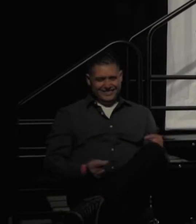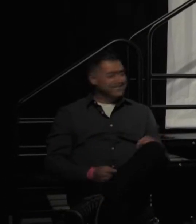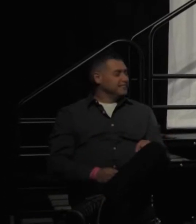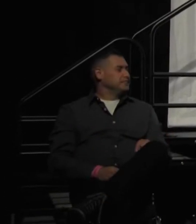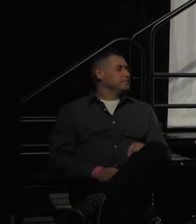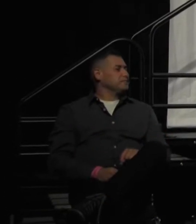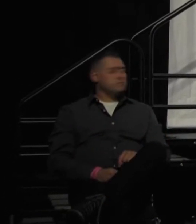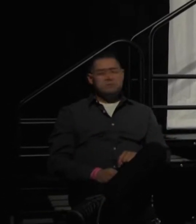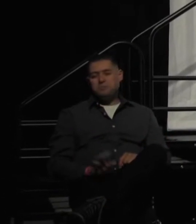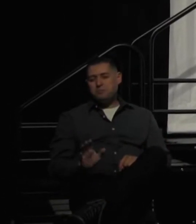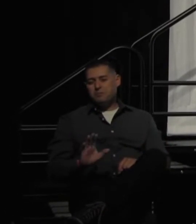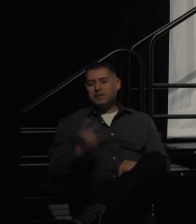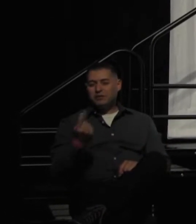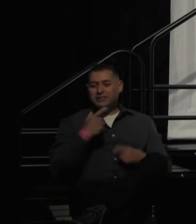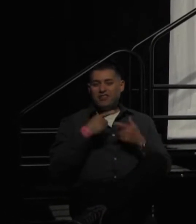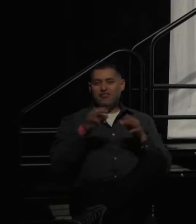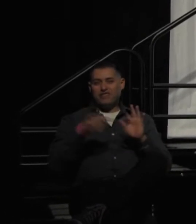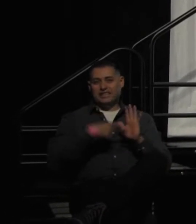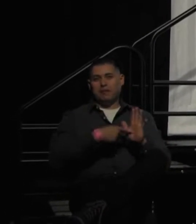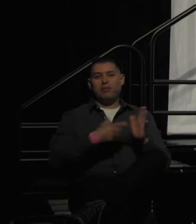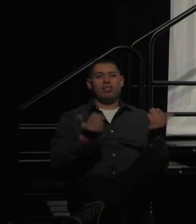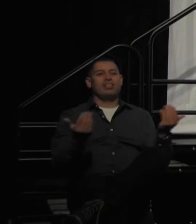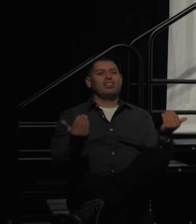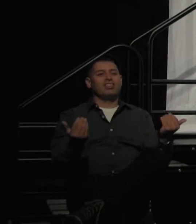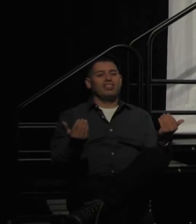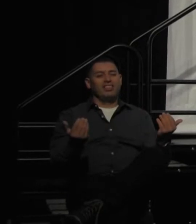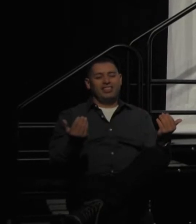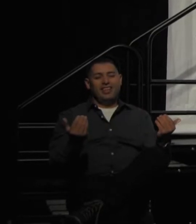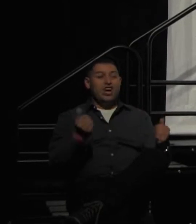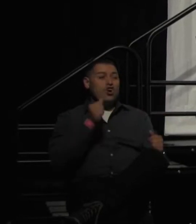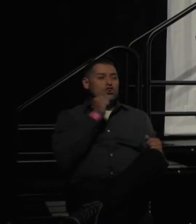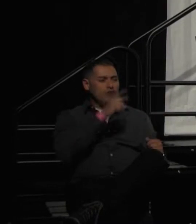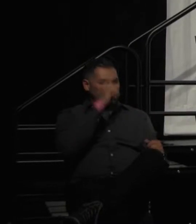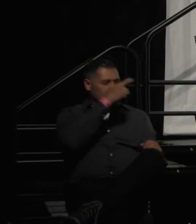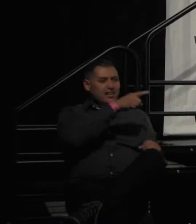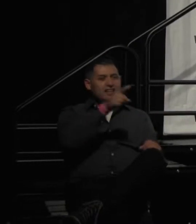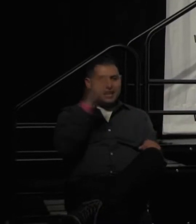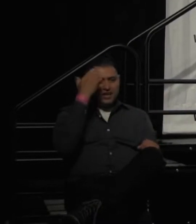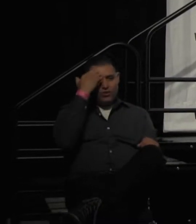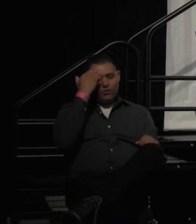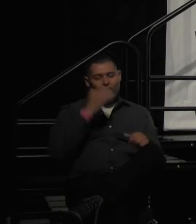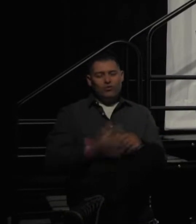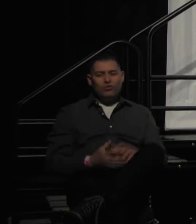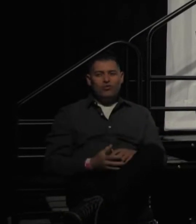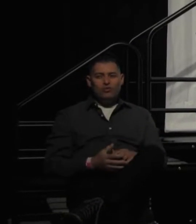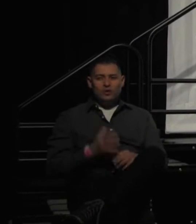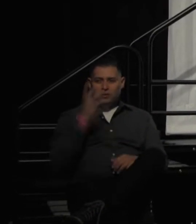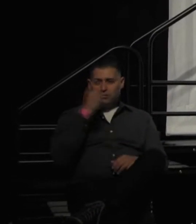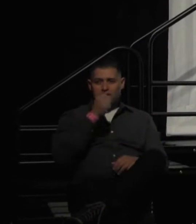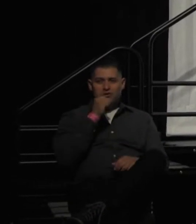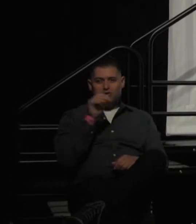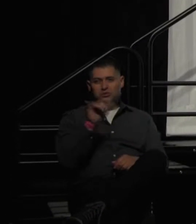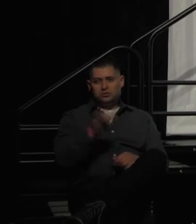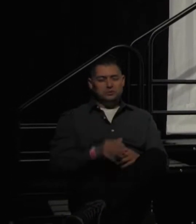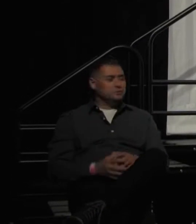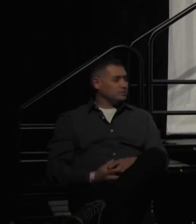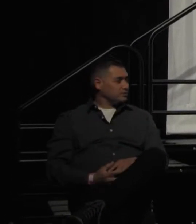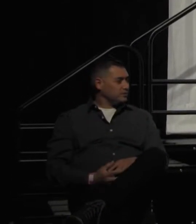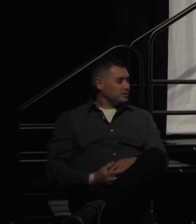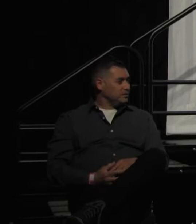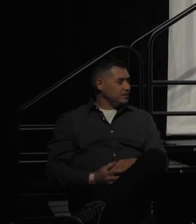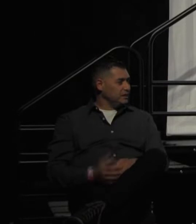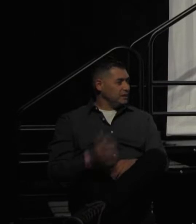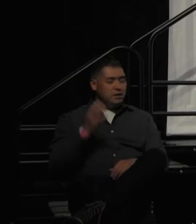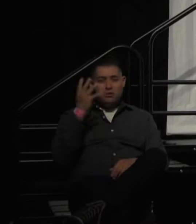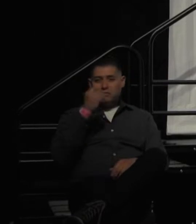I want a breast. Someone said free sample. It was a girl too, I know. A pretty girl too. So, Pretty girls